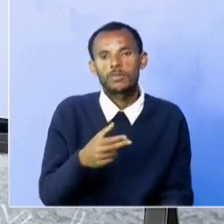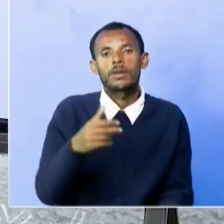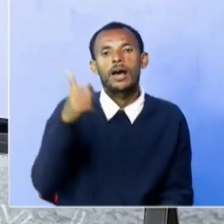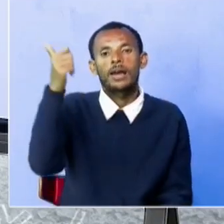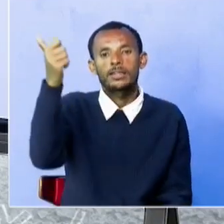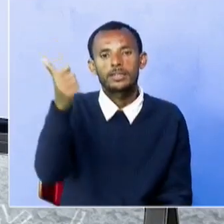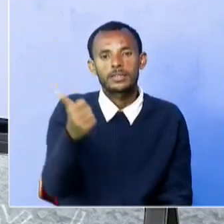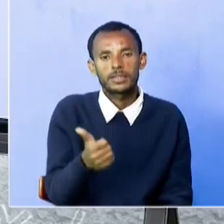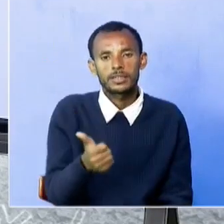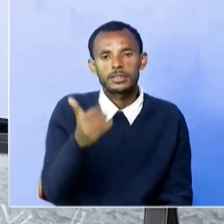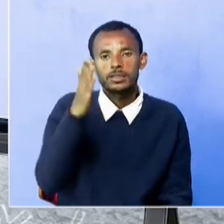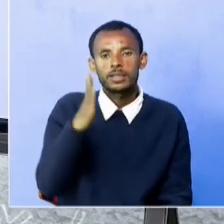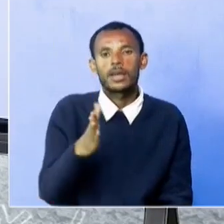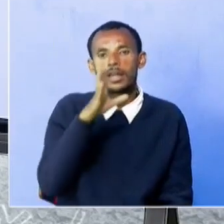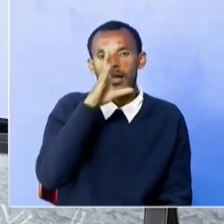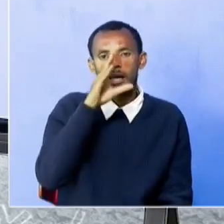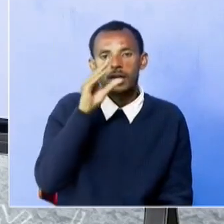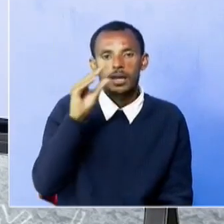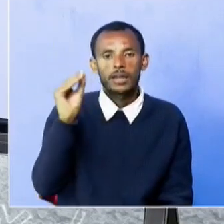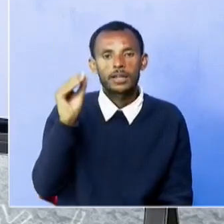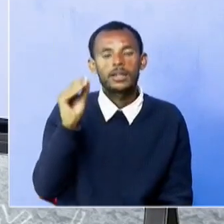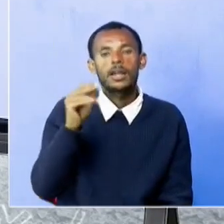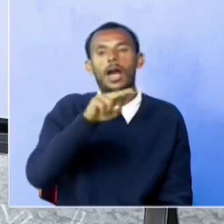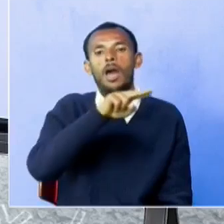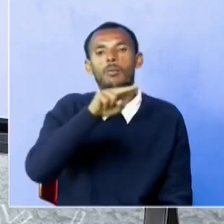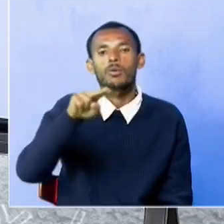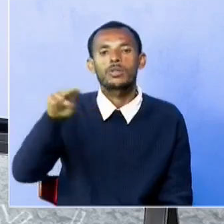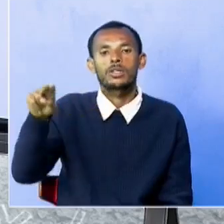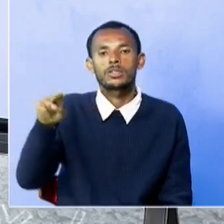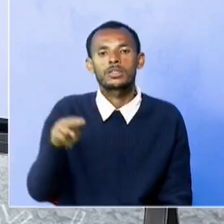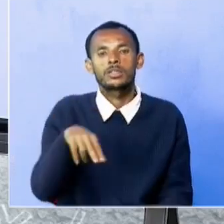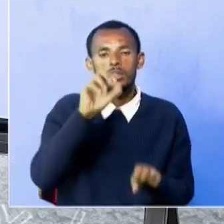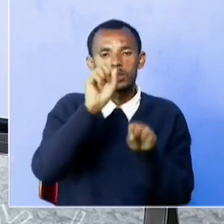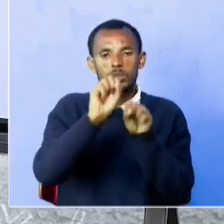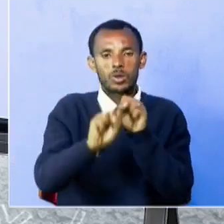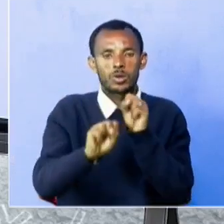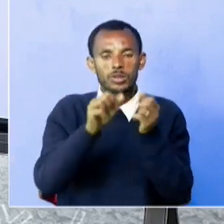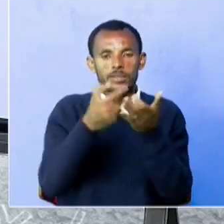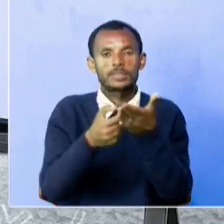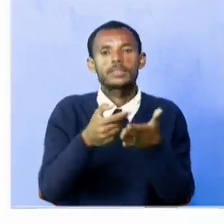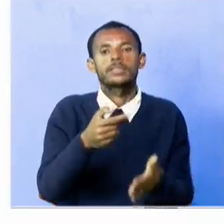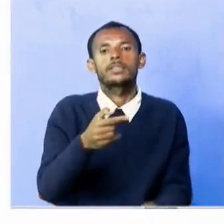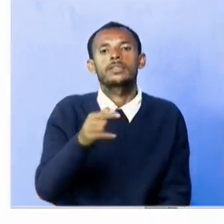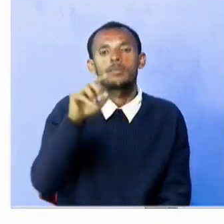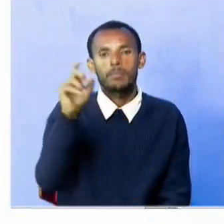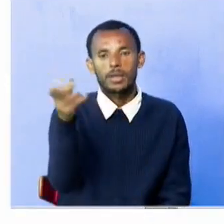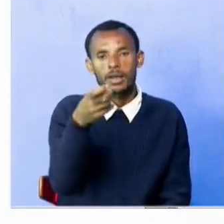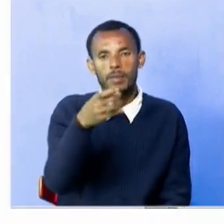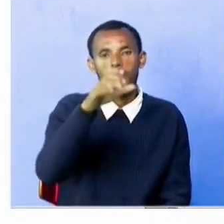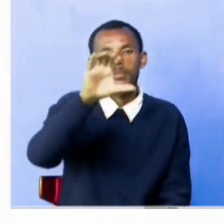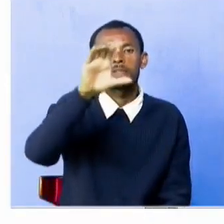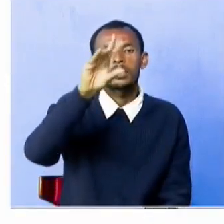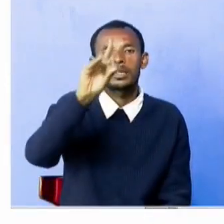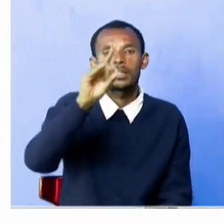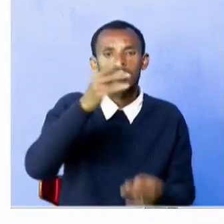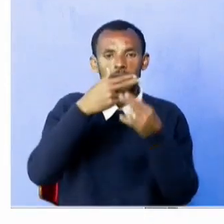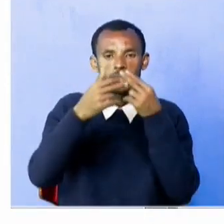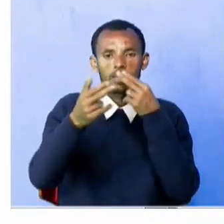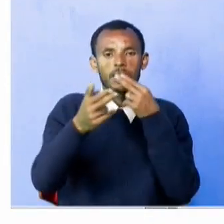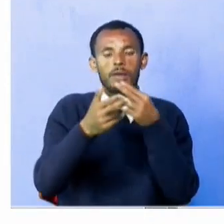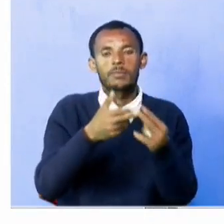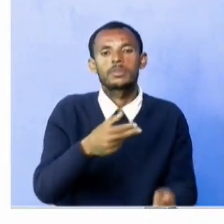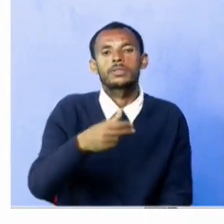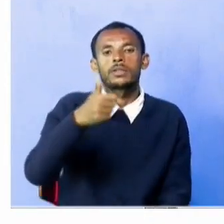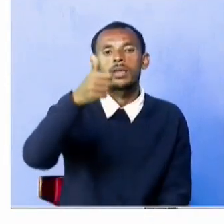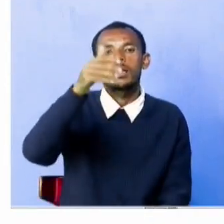adjacent side and the hypotenuse. So this becomes CD times